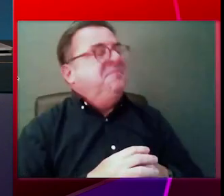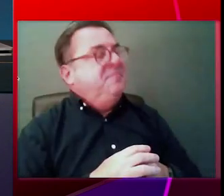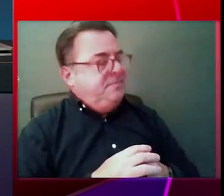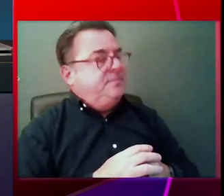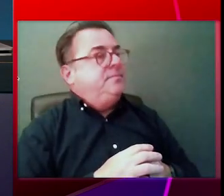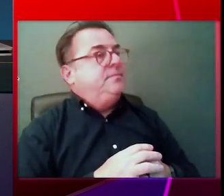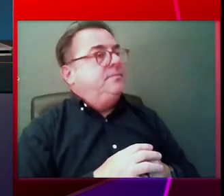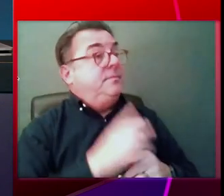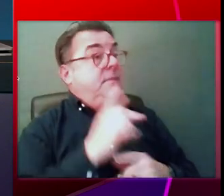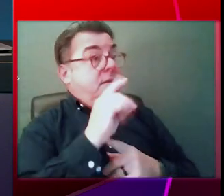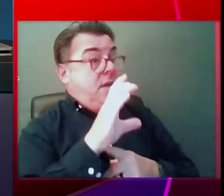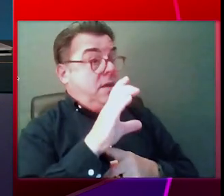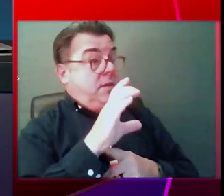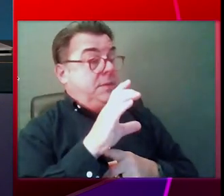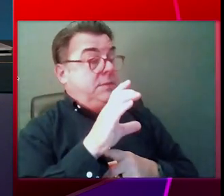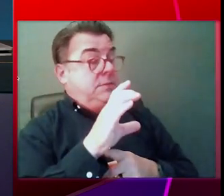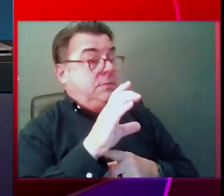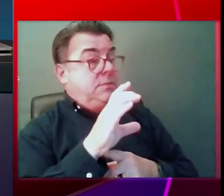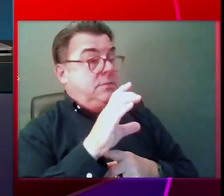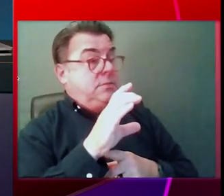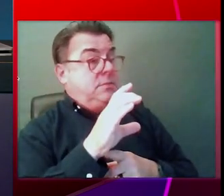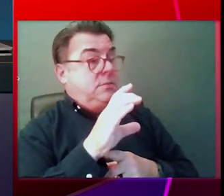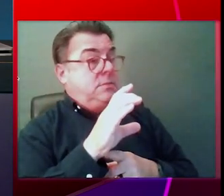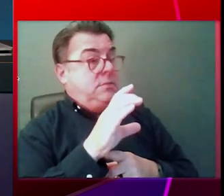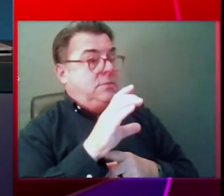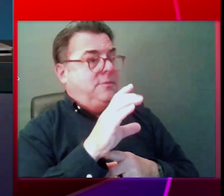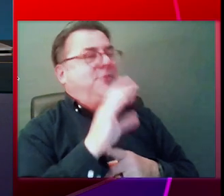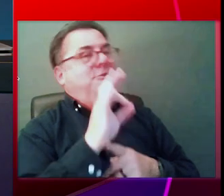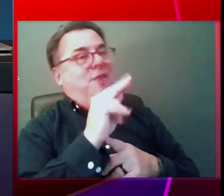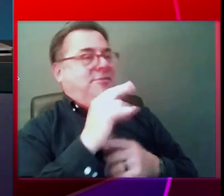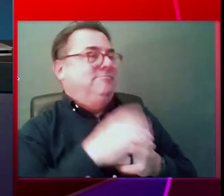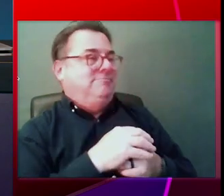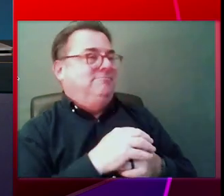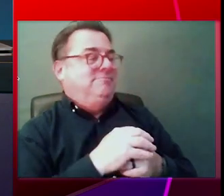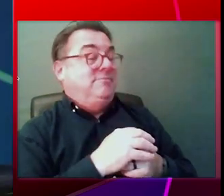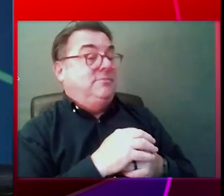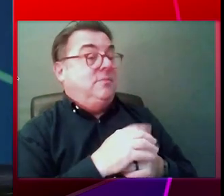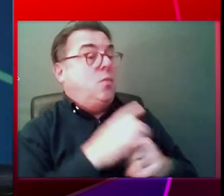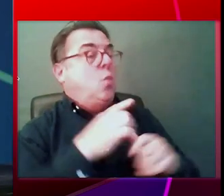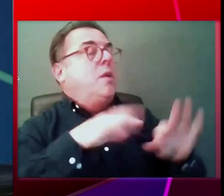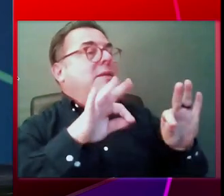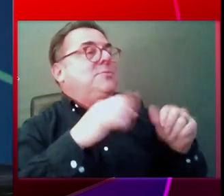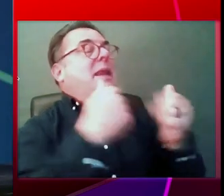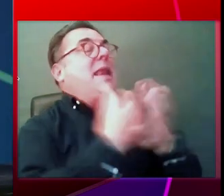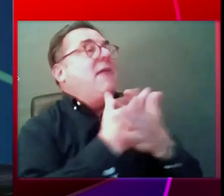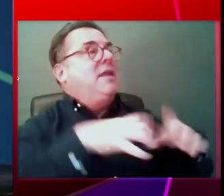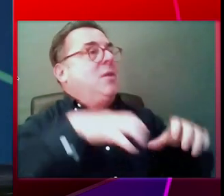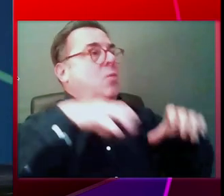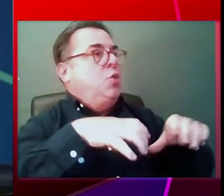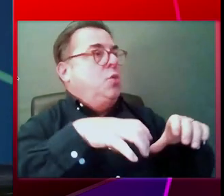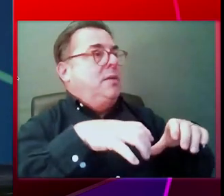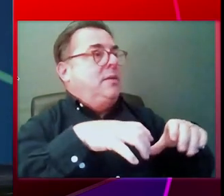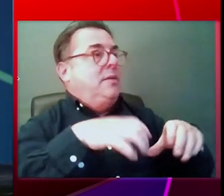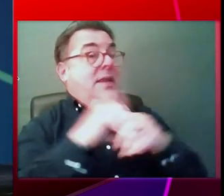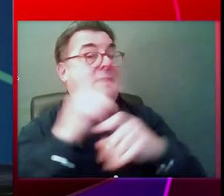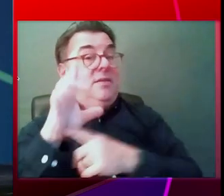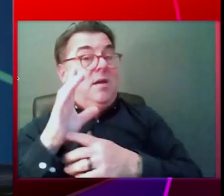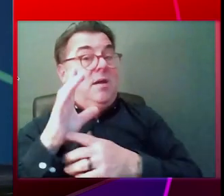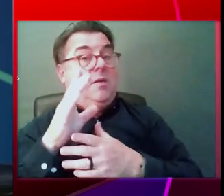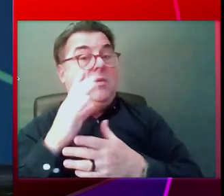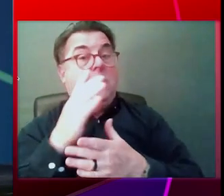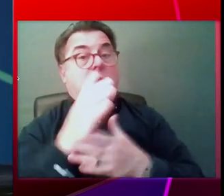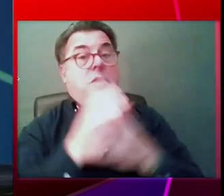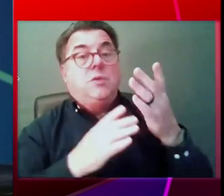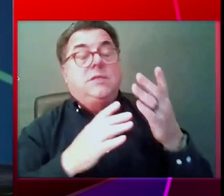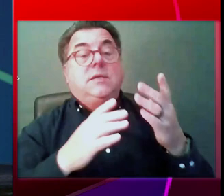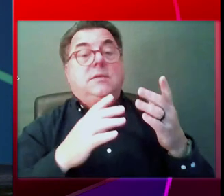docs, the documentation is a fun part of this because we are explaining everything that we're doing in the back end. So we're using Merkle trees